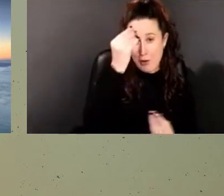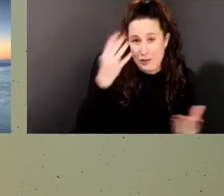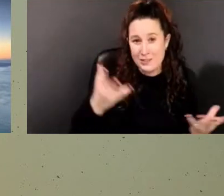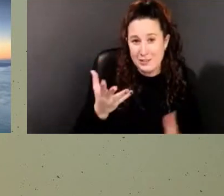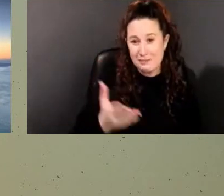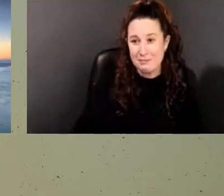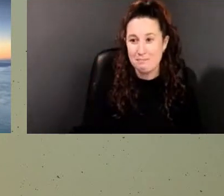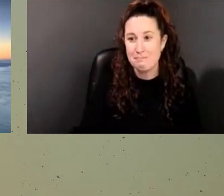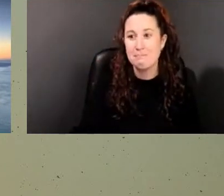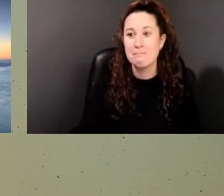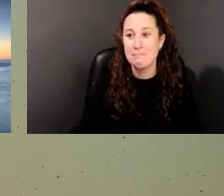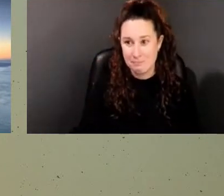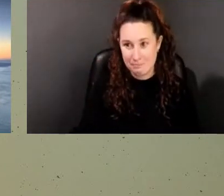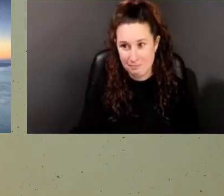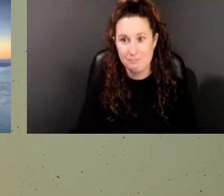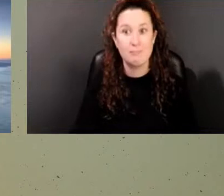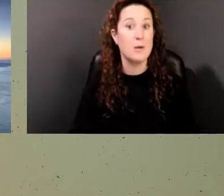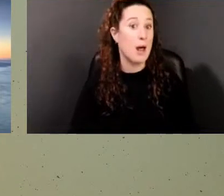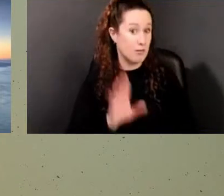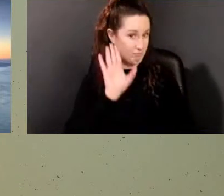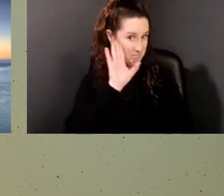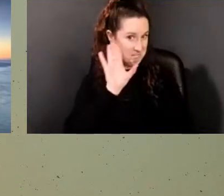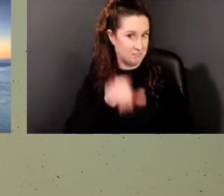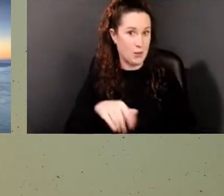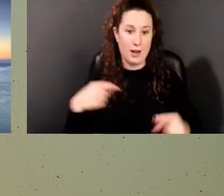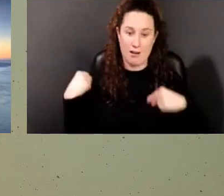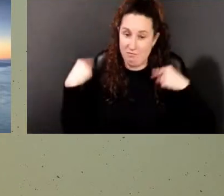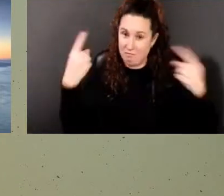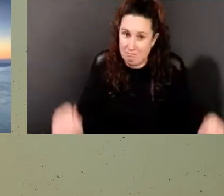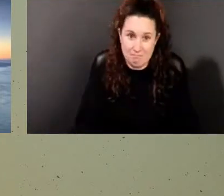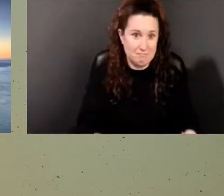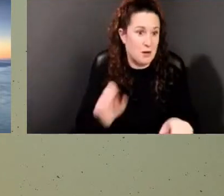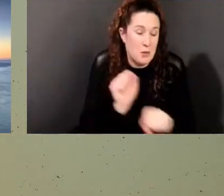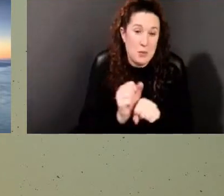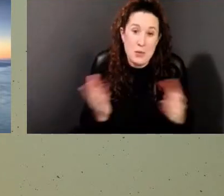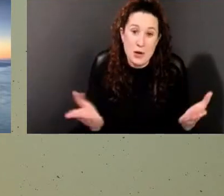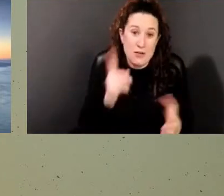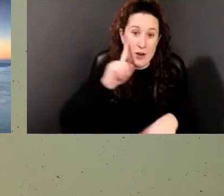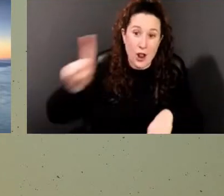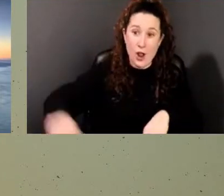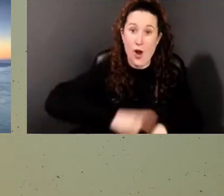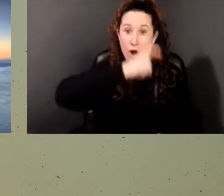Well, as you know, I've been here a long time, and I have thoughts on both sides.